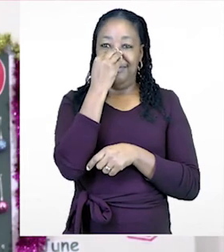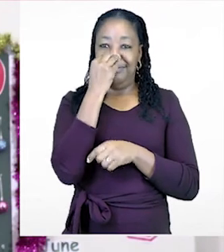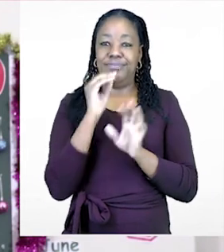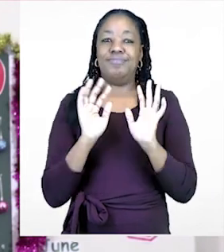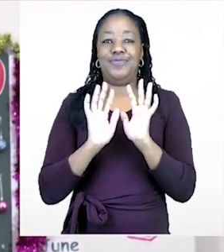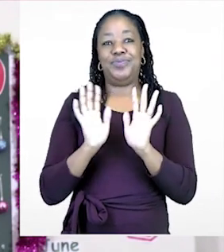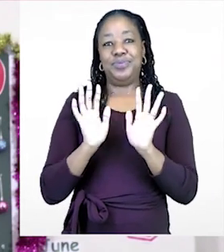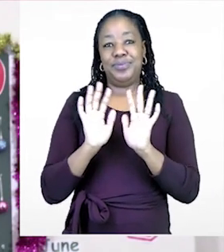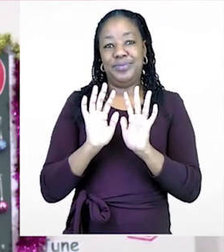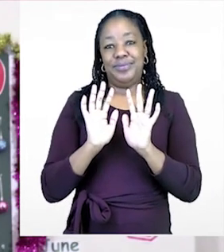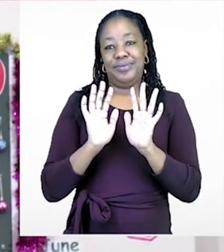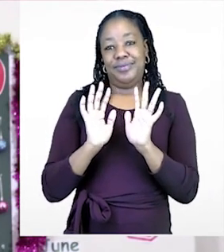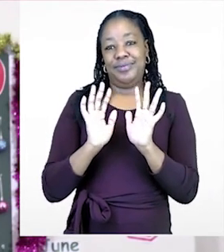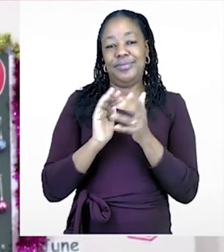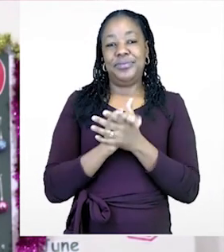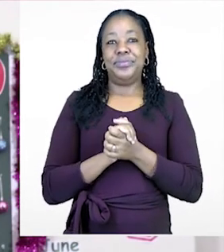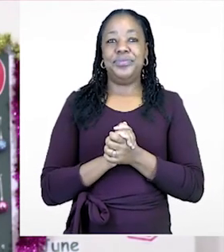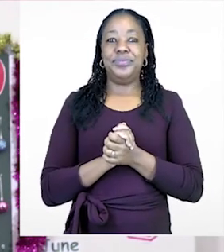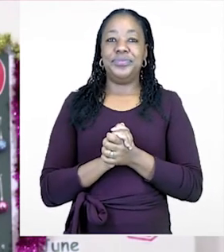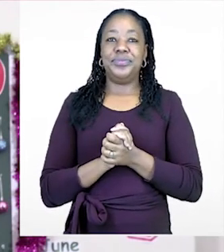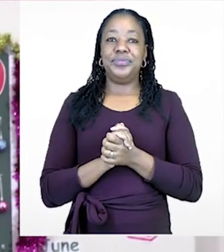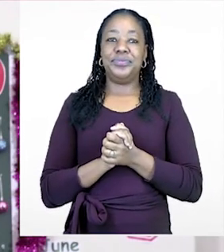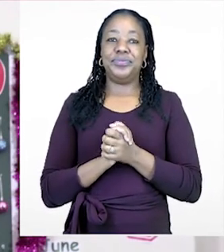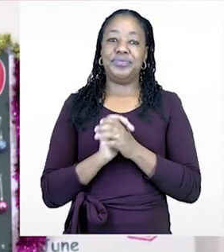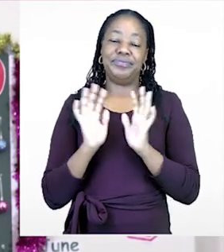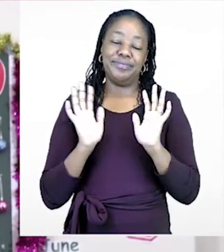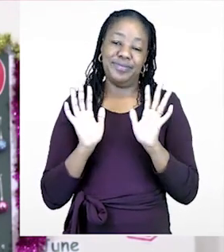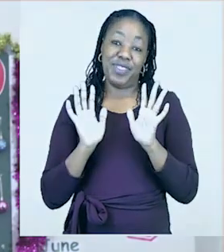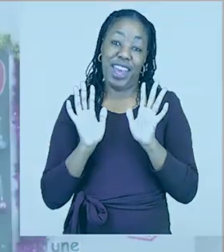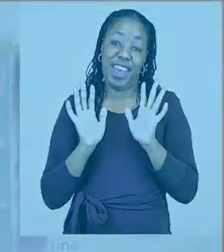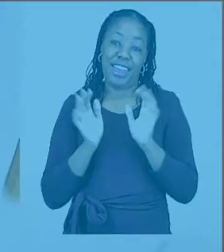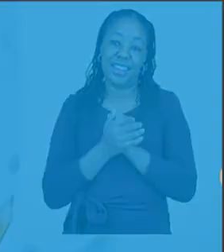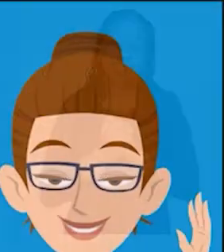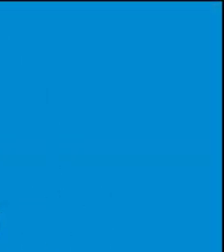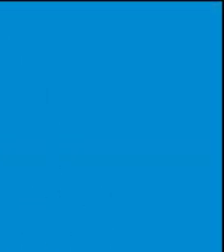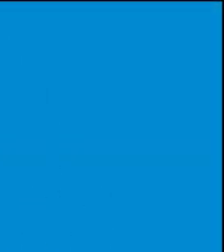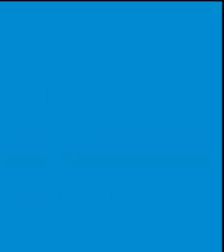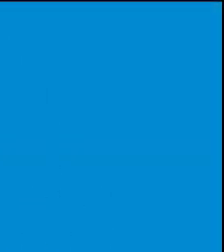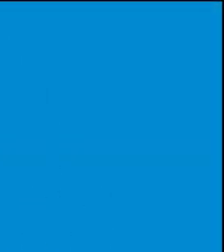So, from Zoe and I, we would like to say goodbye.